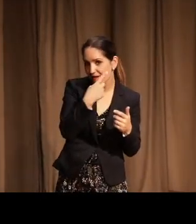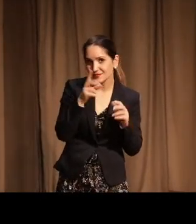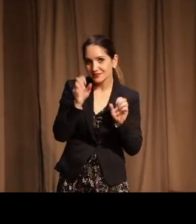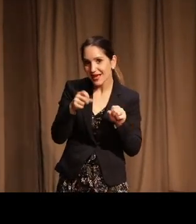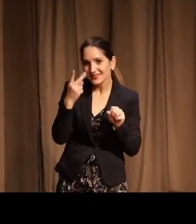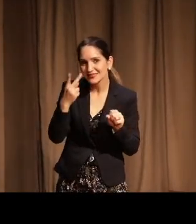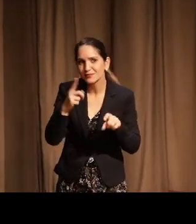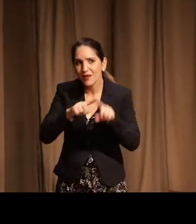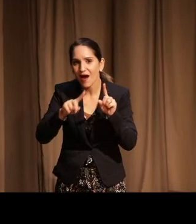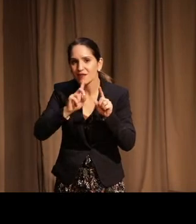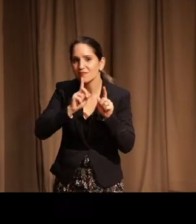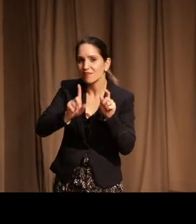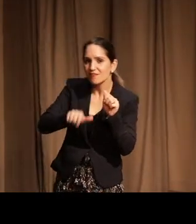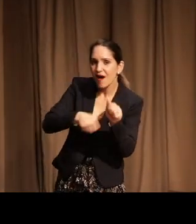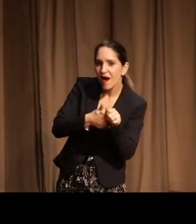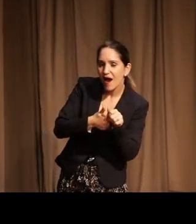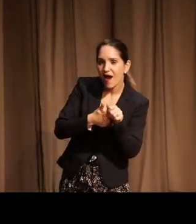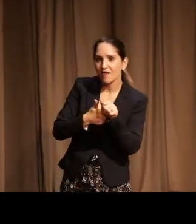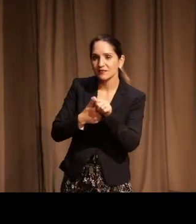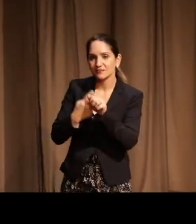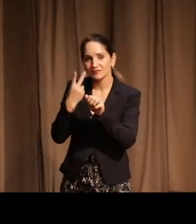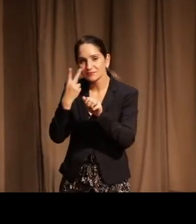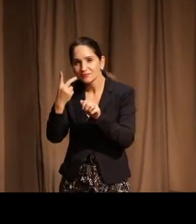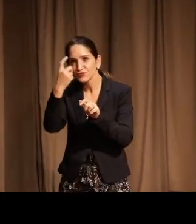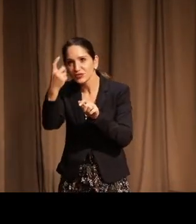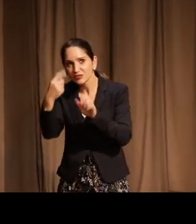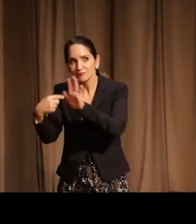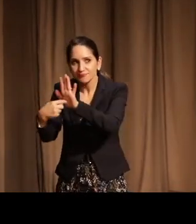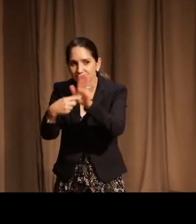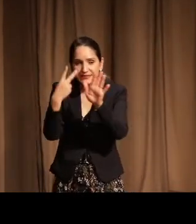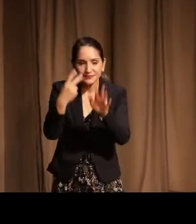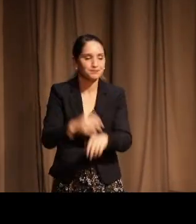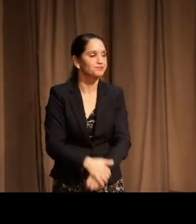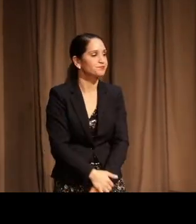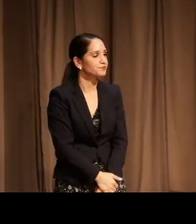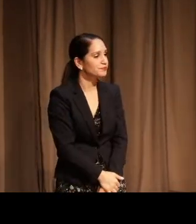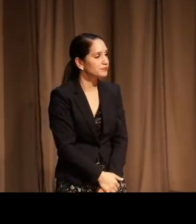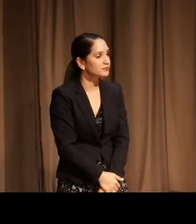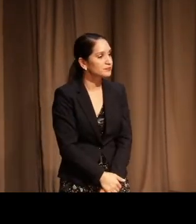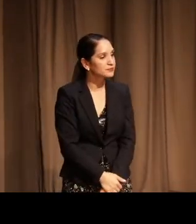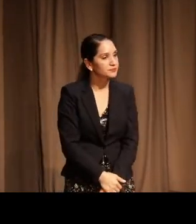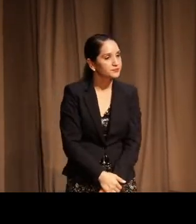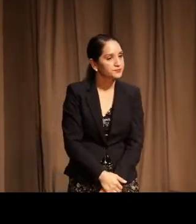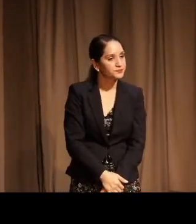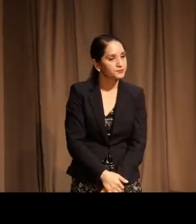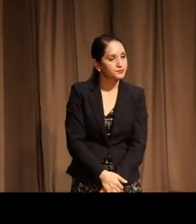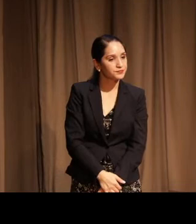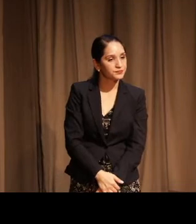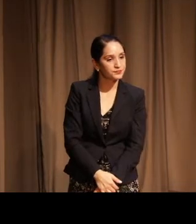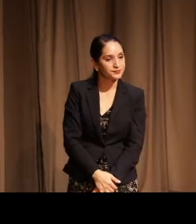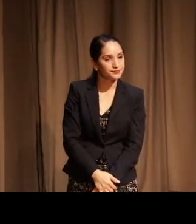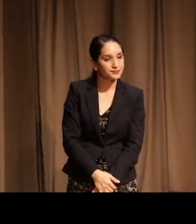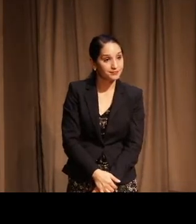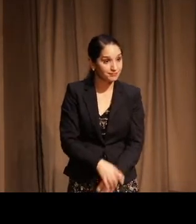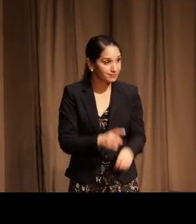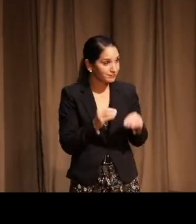behind, what is occulted. Okay. Do we have time for a few more